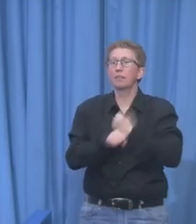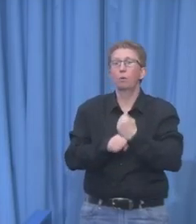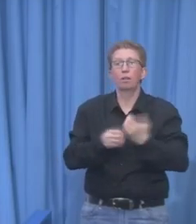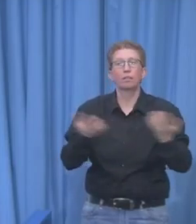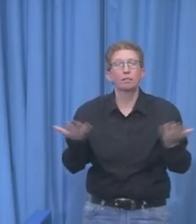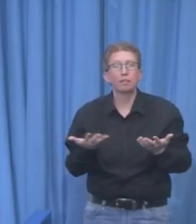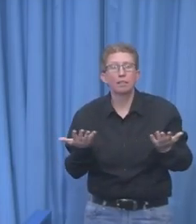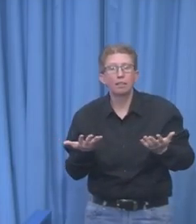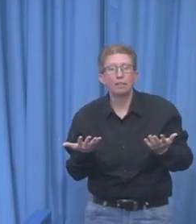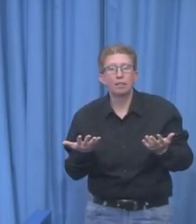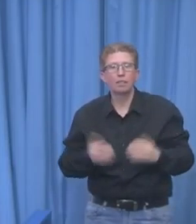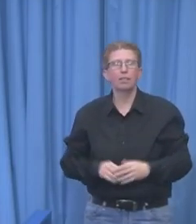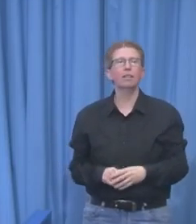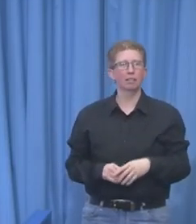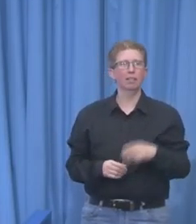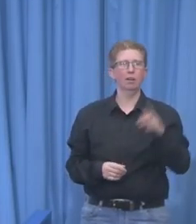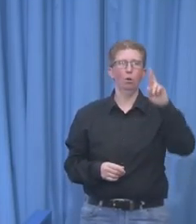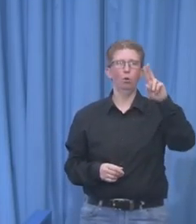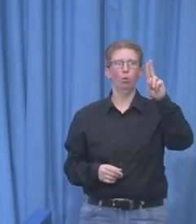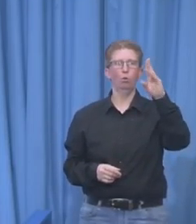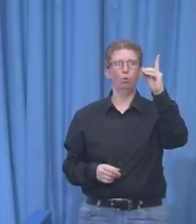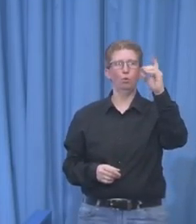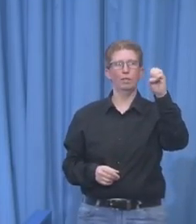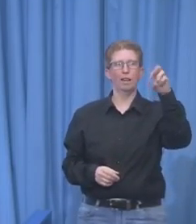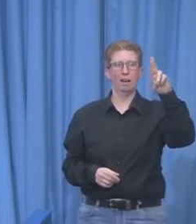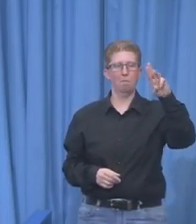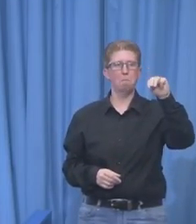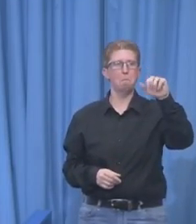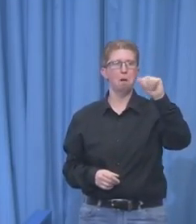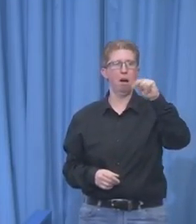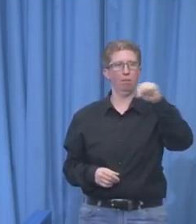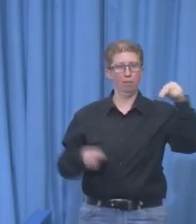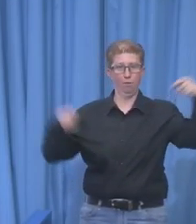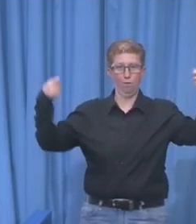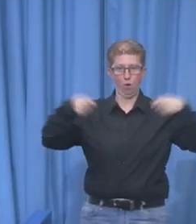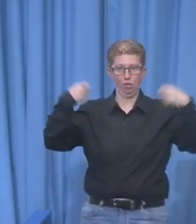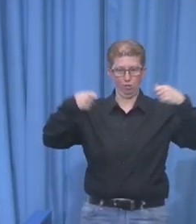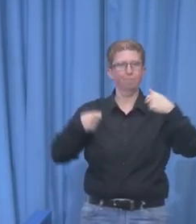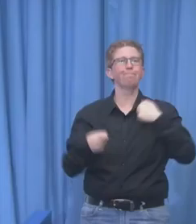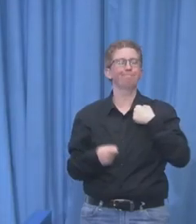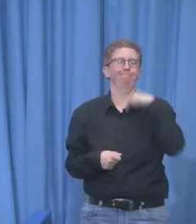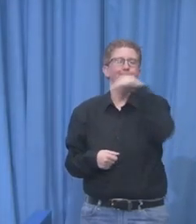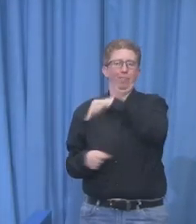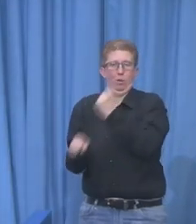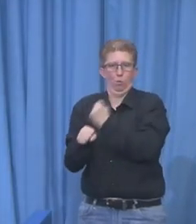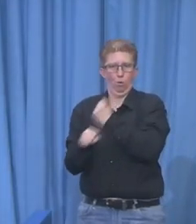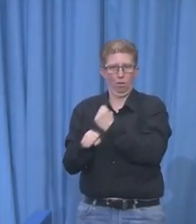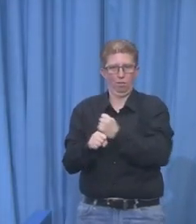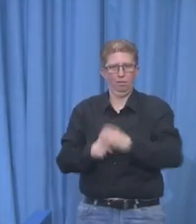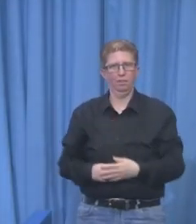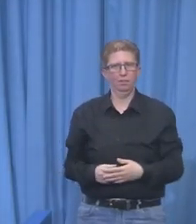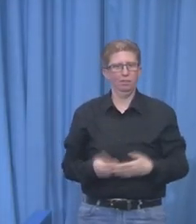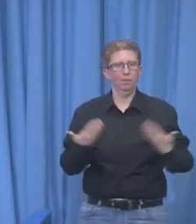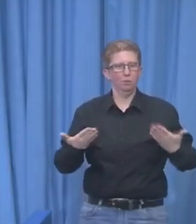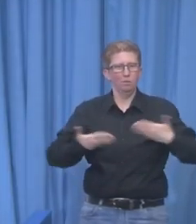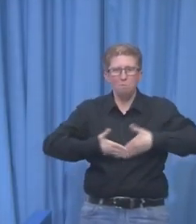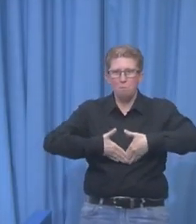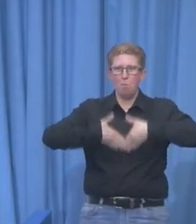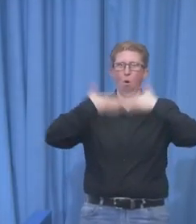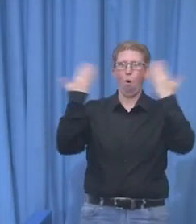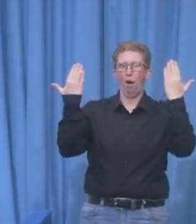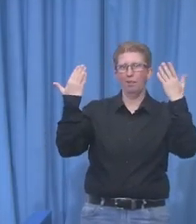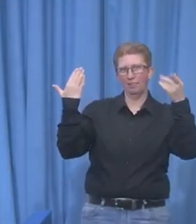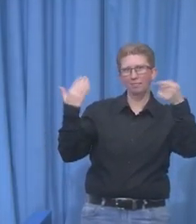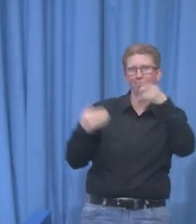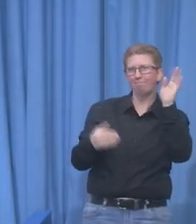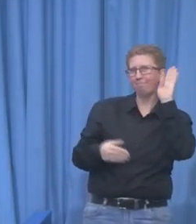morning. She's the director. The Ruderman Family Foundation is a family foundation that promotes